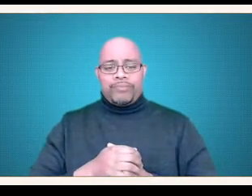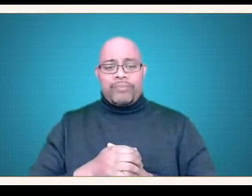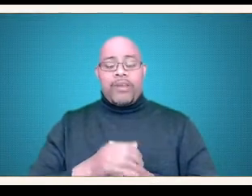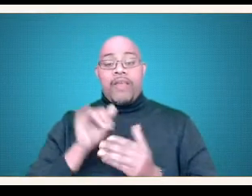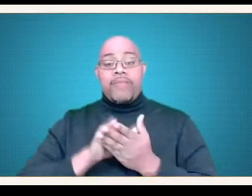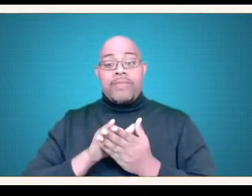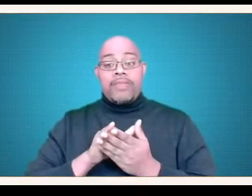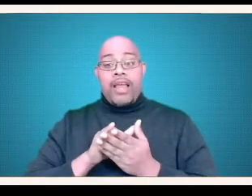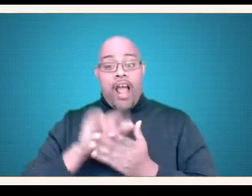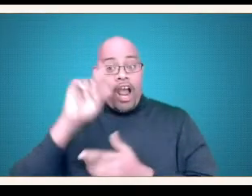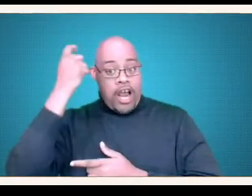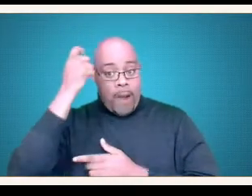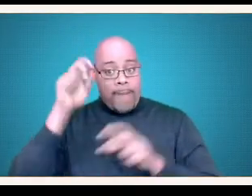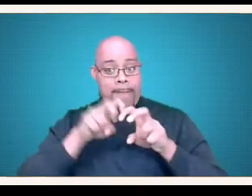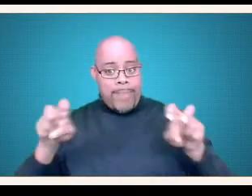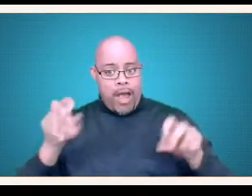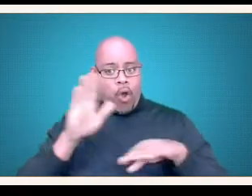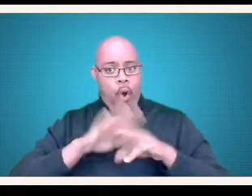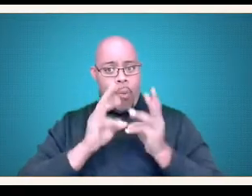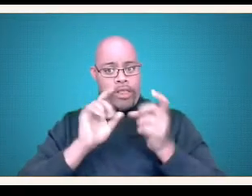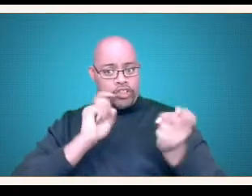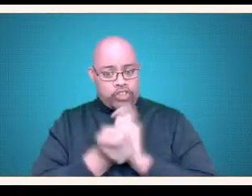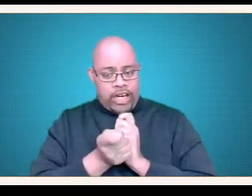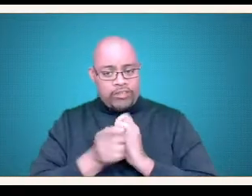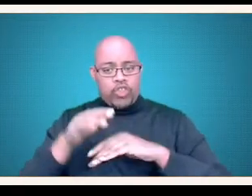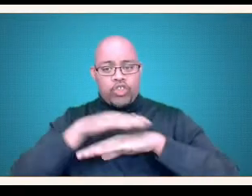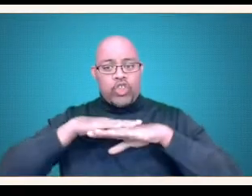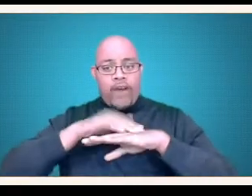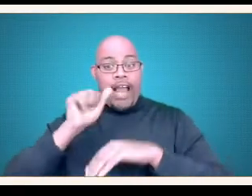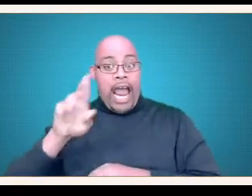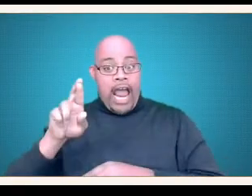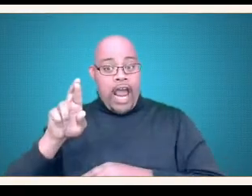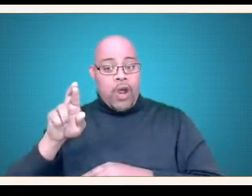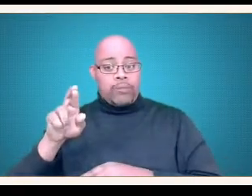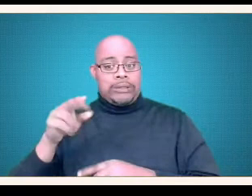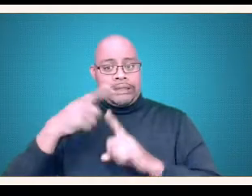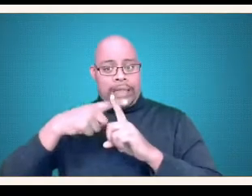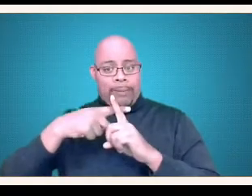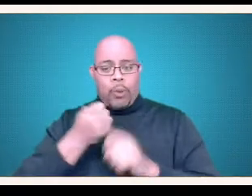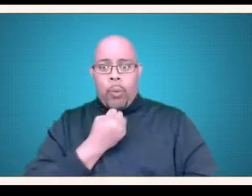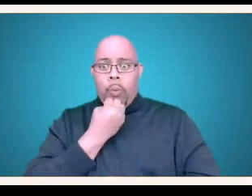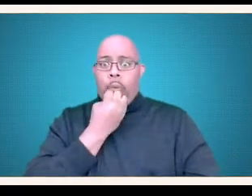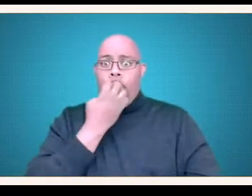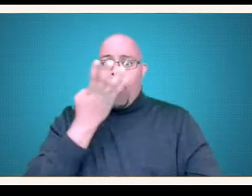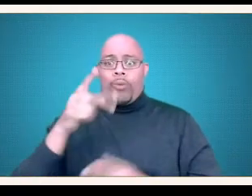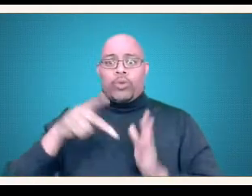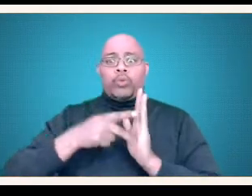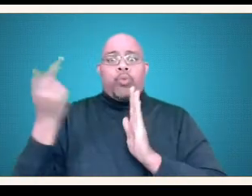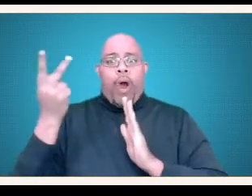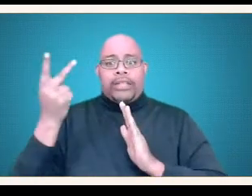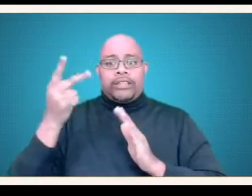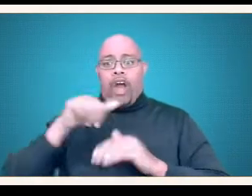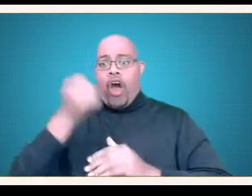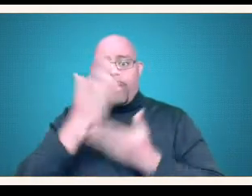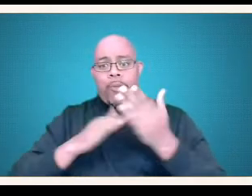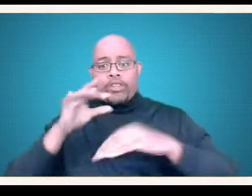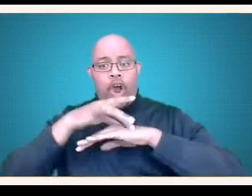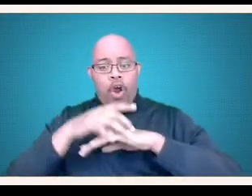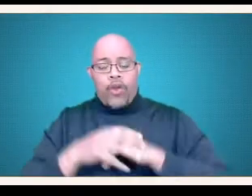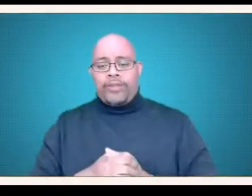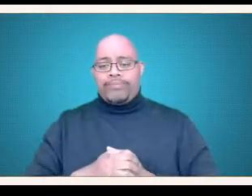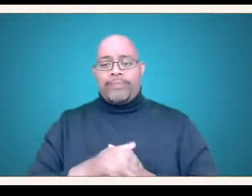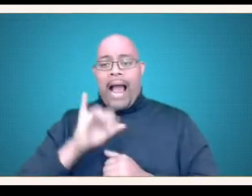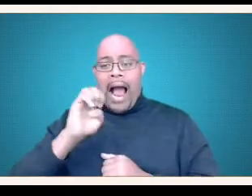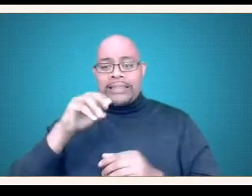environment. So according to the Intergovernmental Panel on Climate Change, surface air temperatures in the Arctic have warmed at approximately twice the global